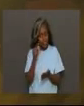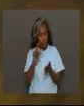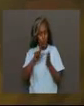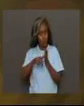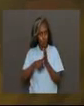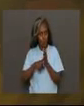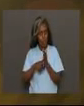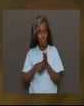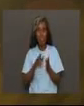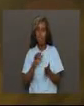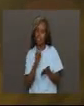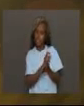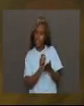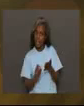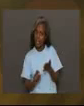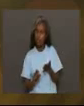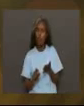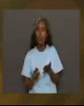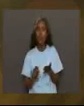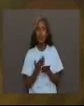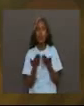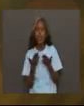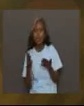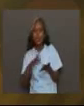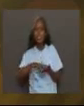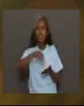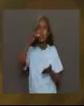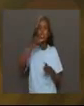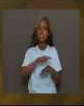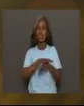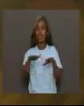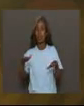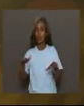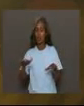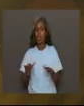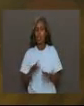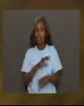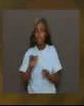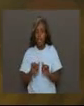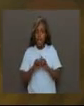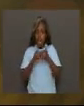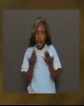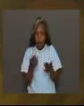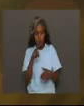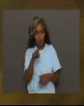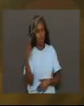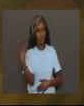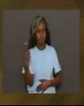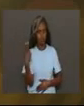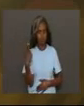down where you see cones in the world around you and how they are